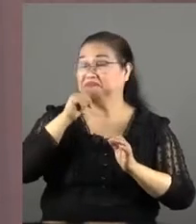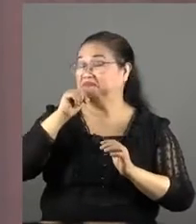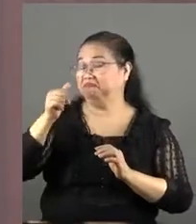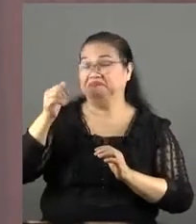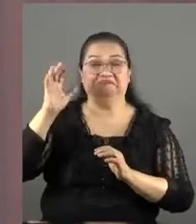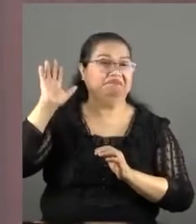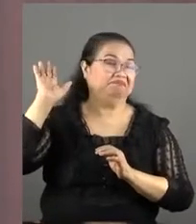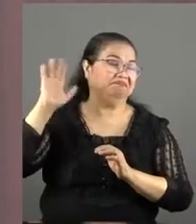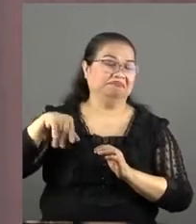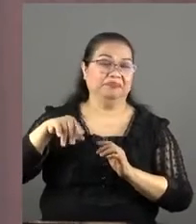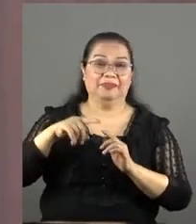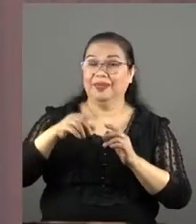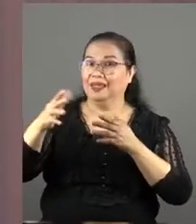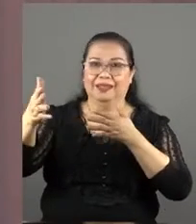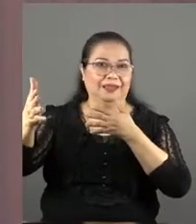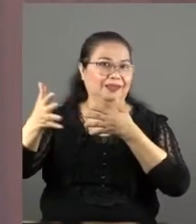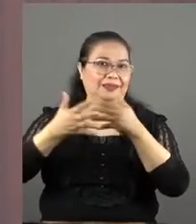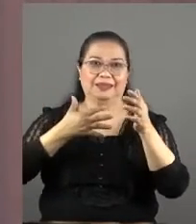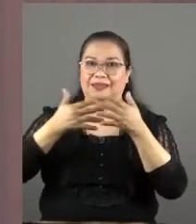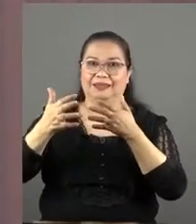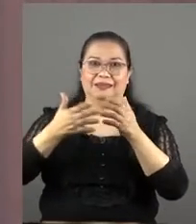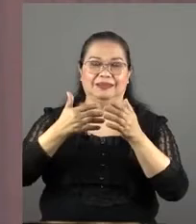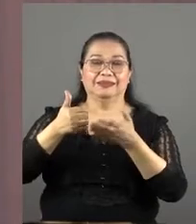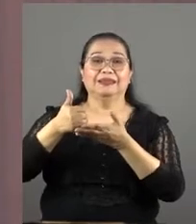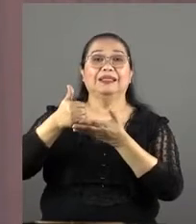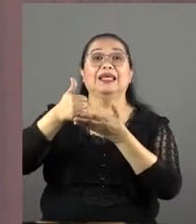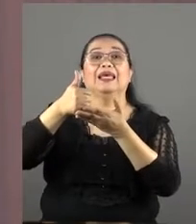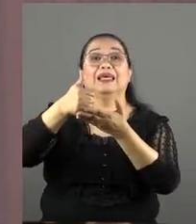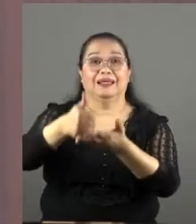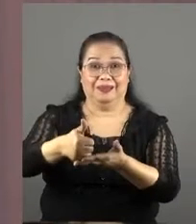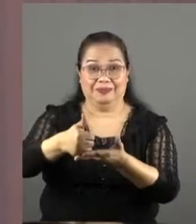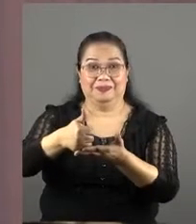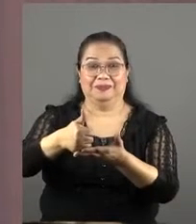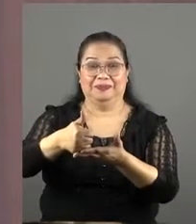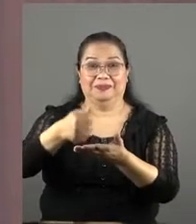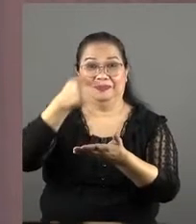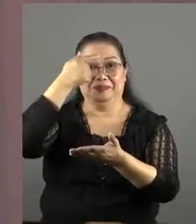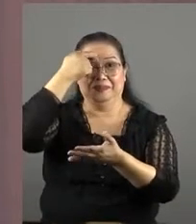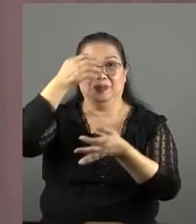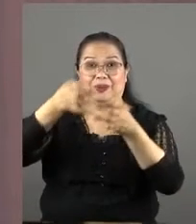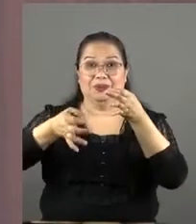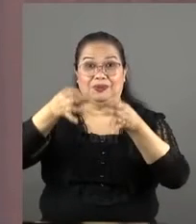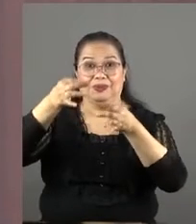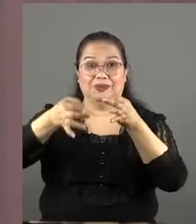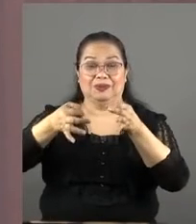matter. Let's try to help them because the